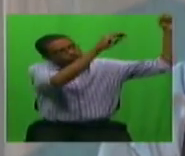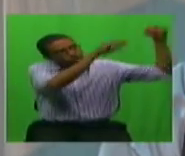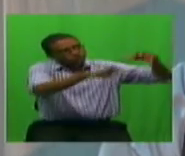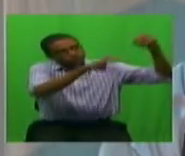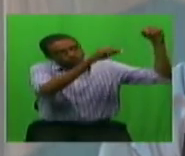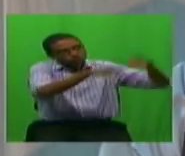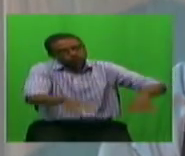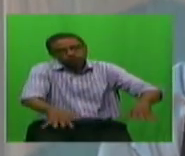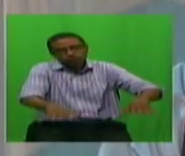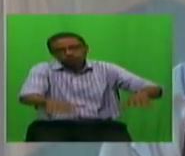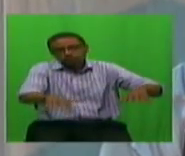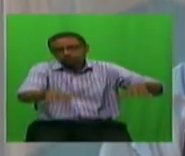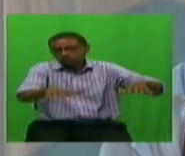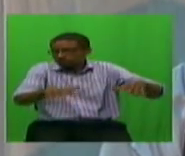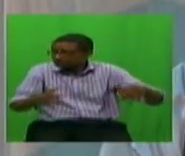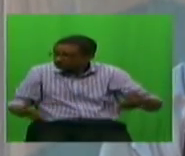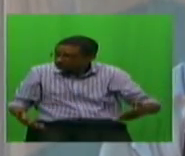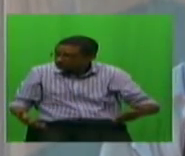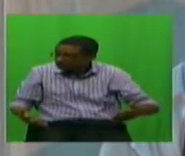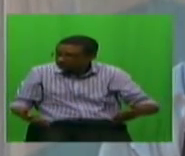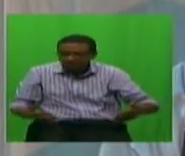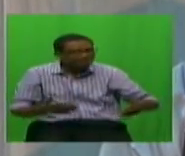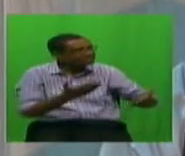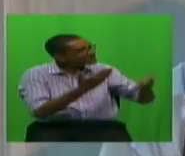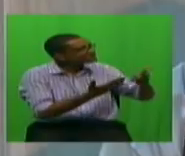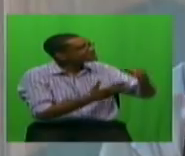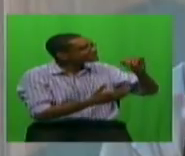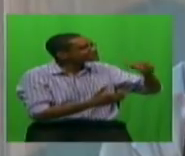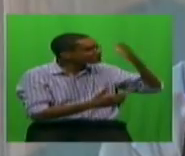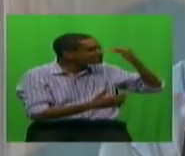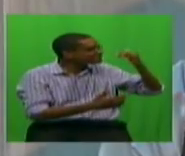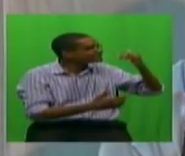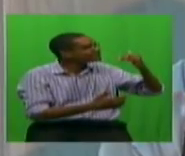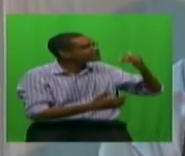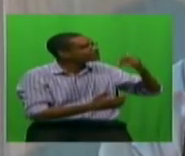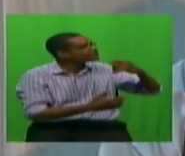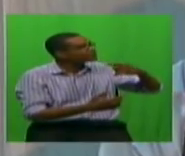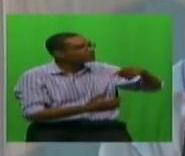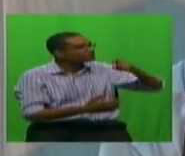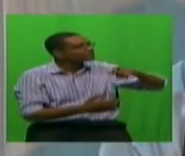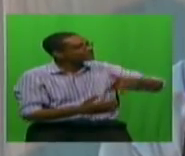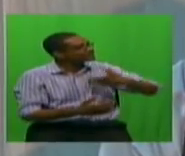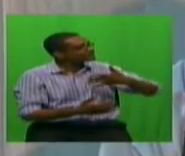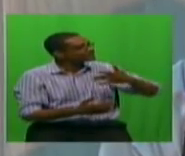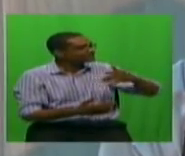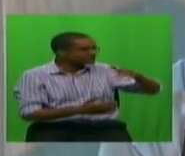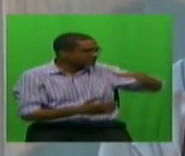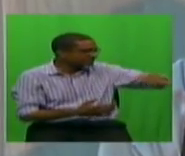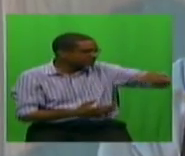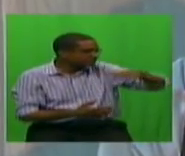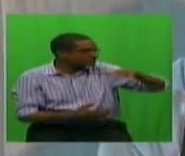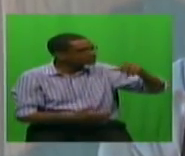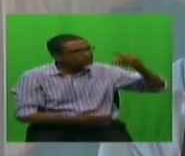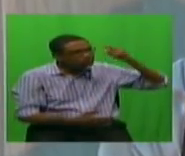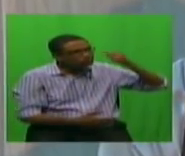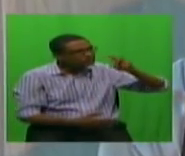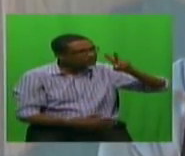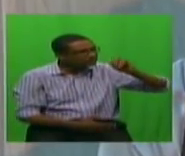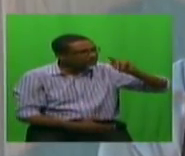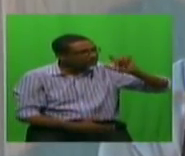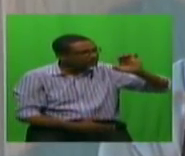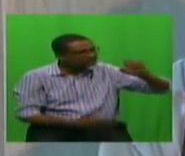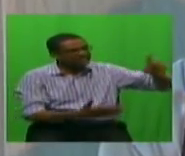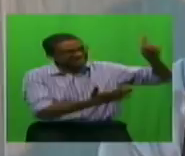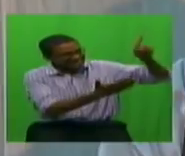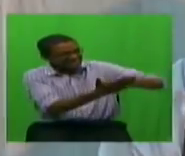perception came that Greenville should have been condemned. And I guess my question to you now is, do we have your commitment that if Greenville is not safe,